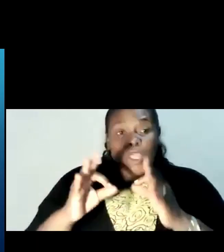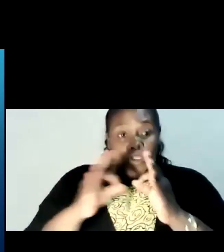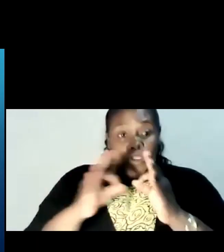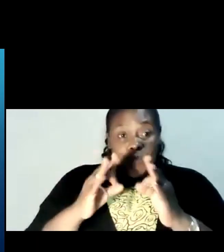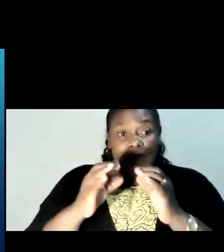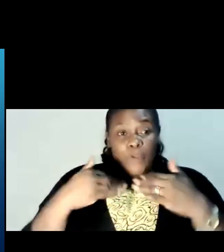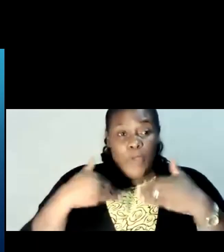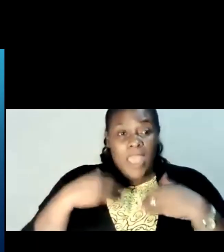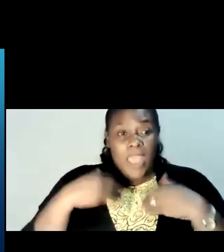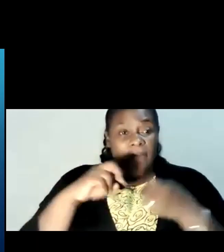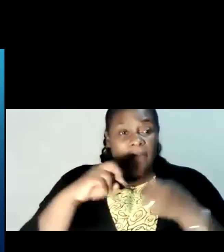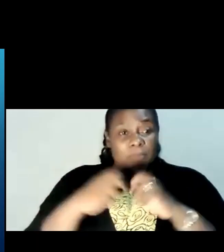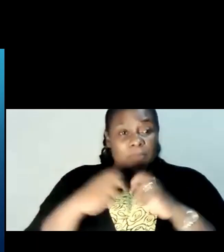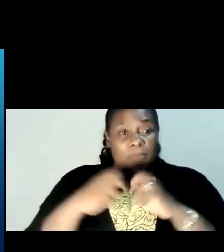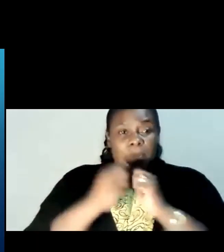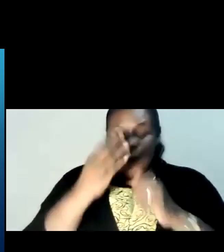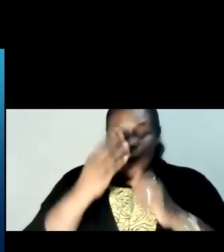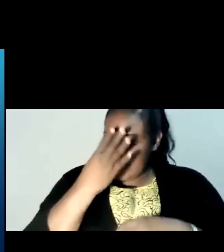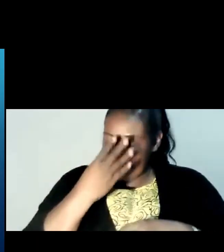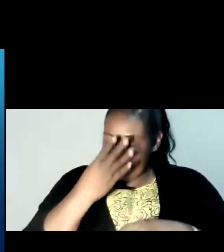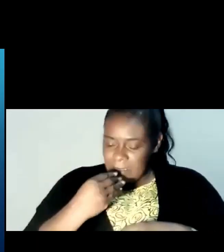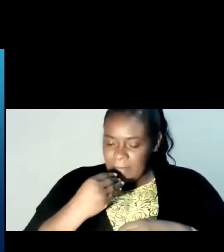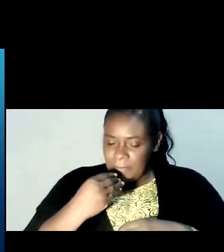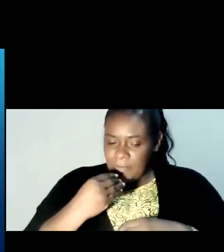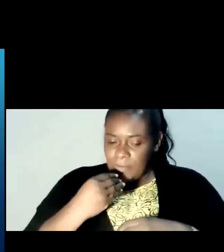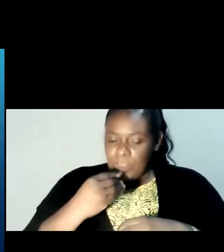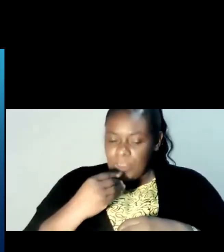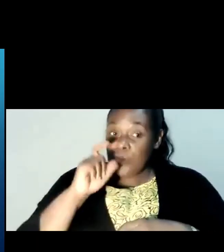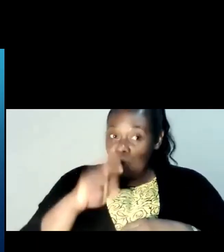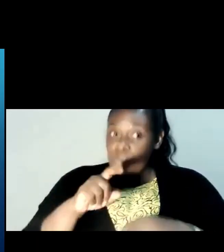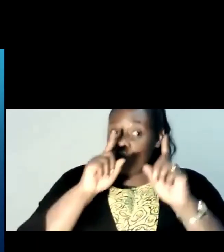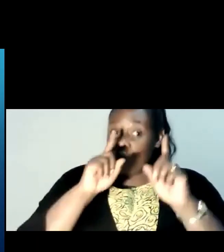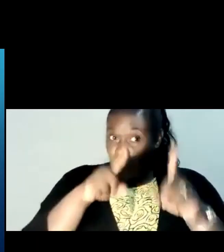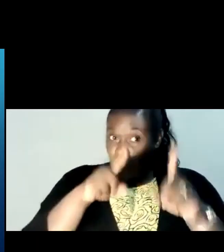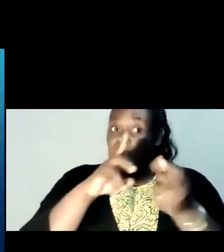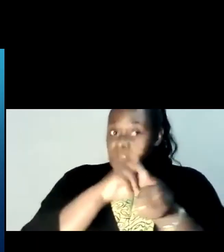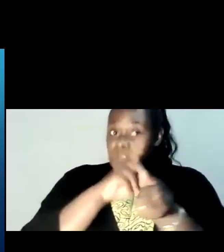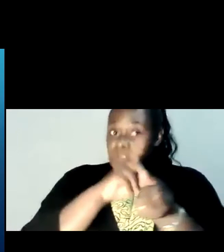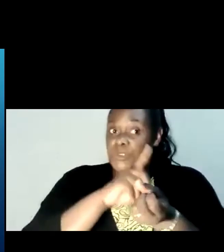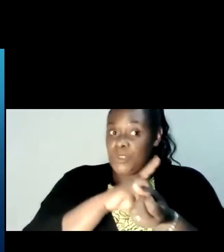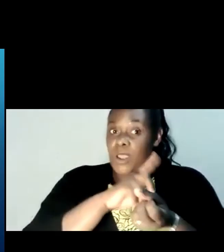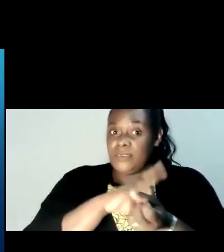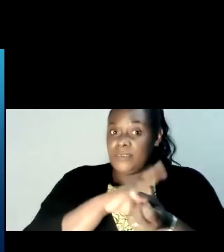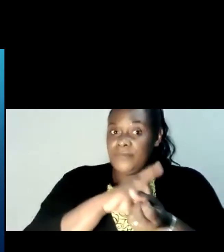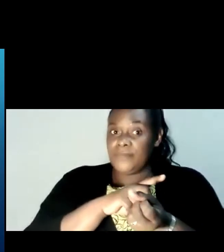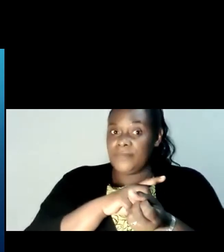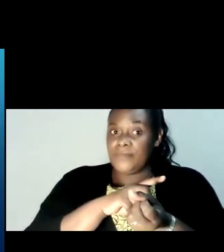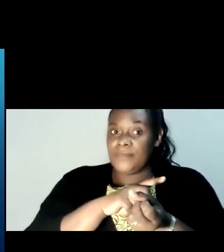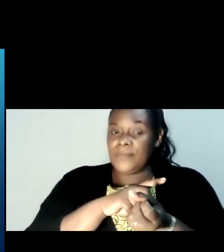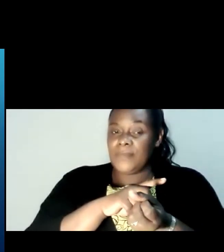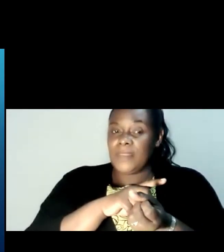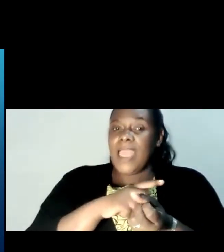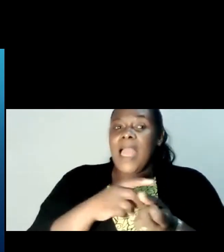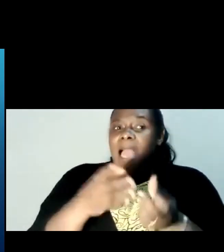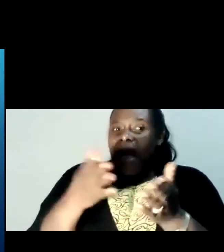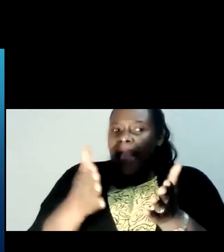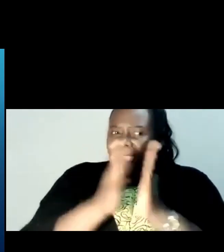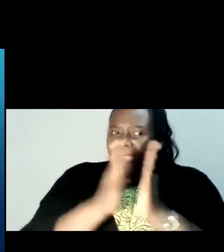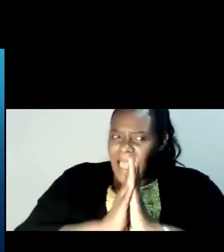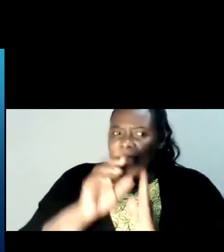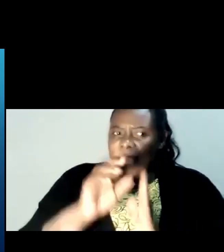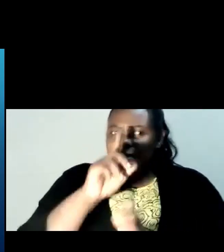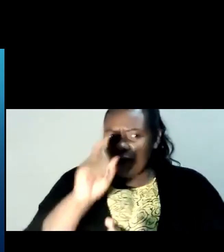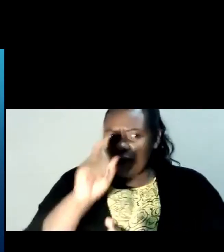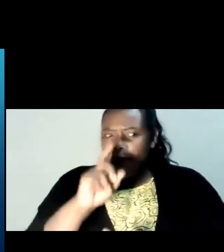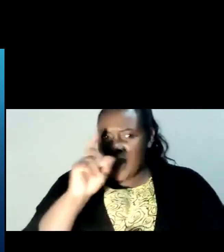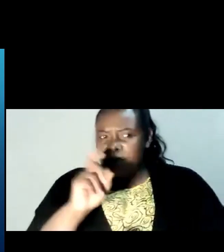that you go and visit your doctor. They will take a history and ask you specific questions to try to find out